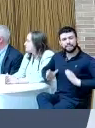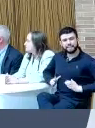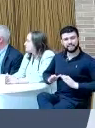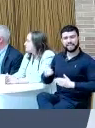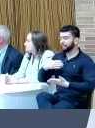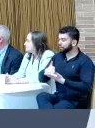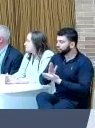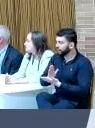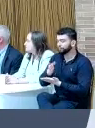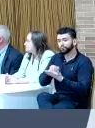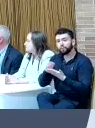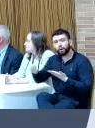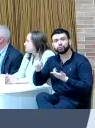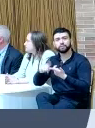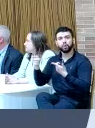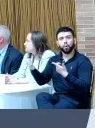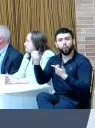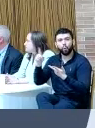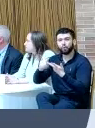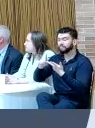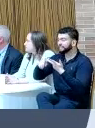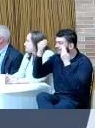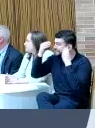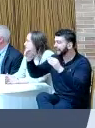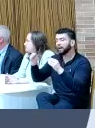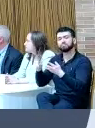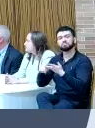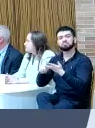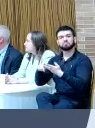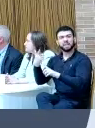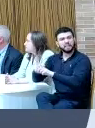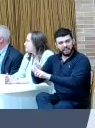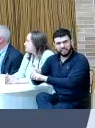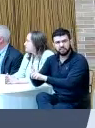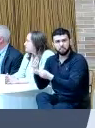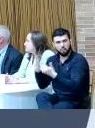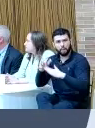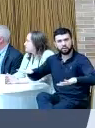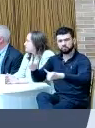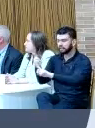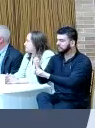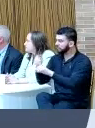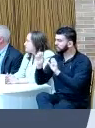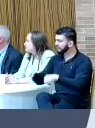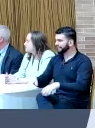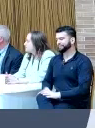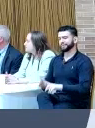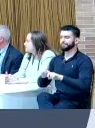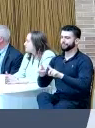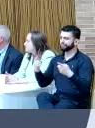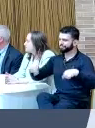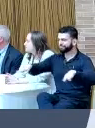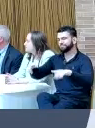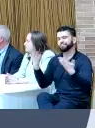hold sell convey personal and real property however we know that didn't do the